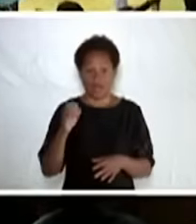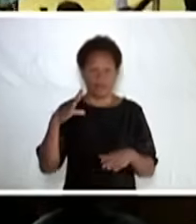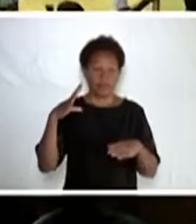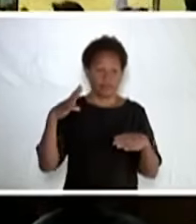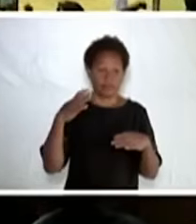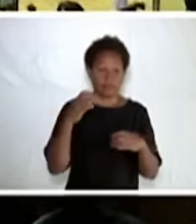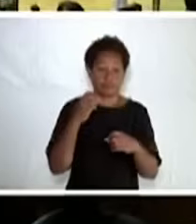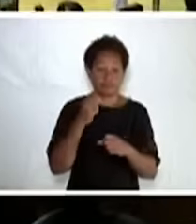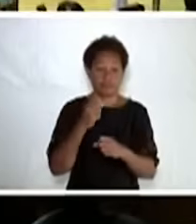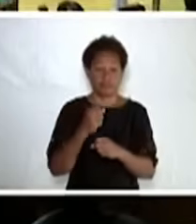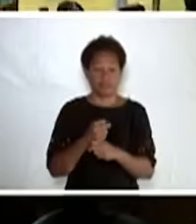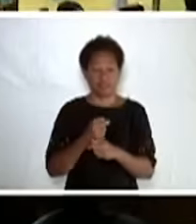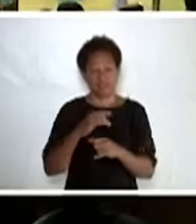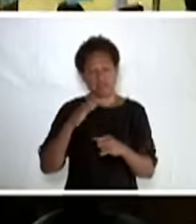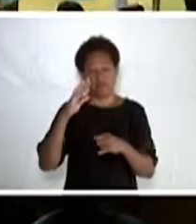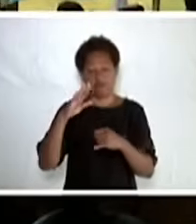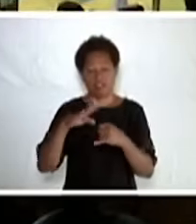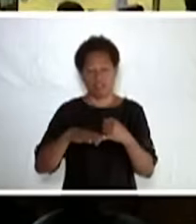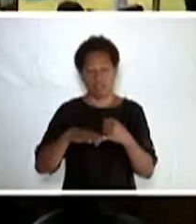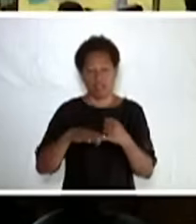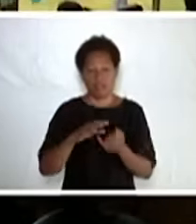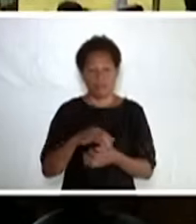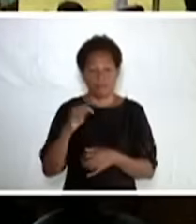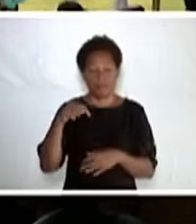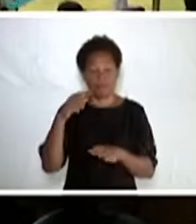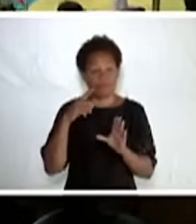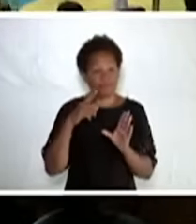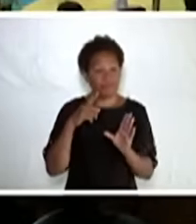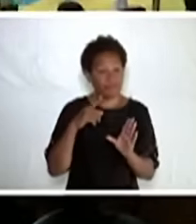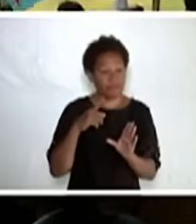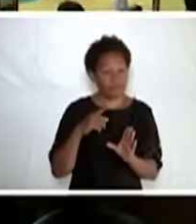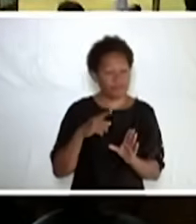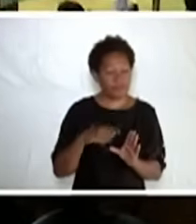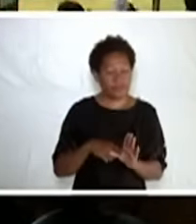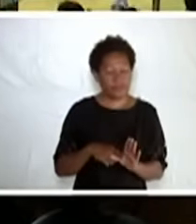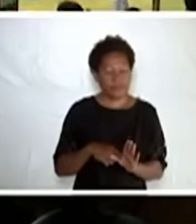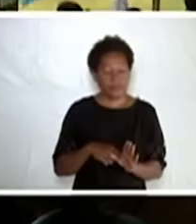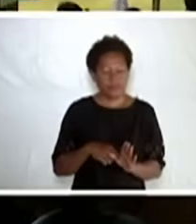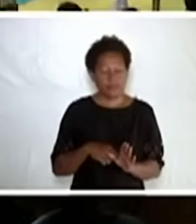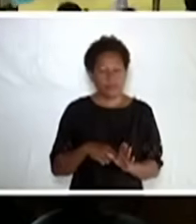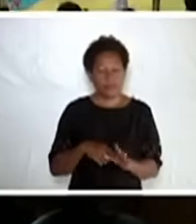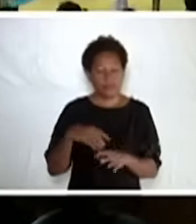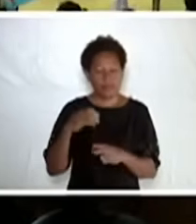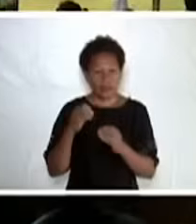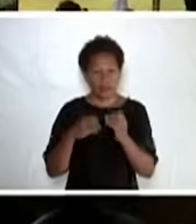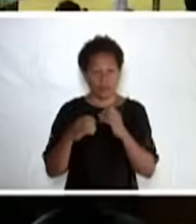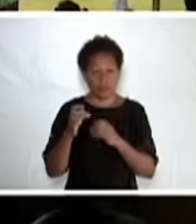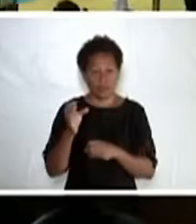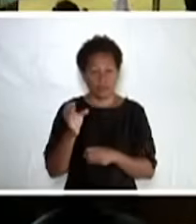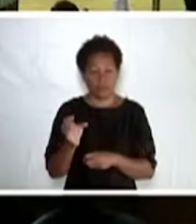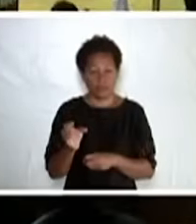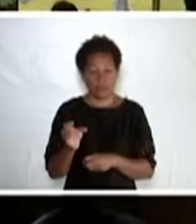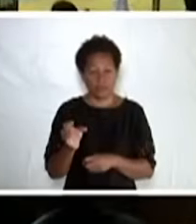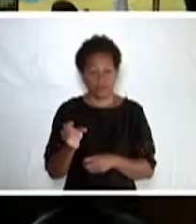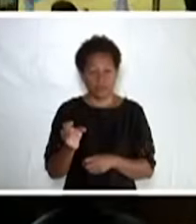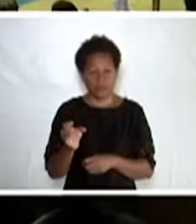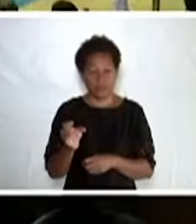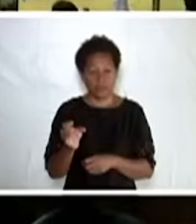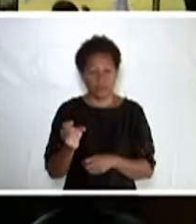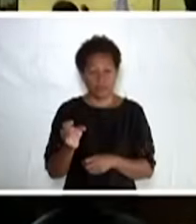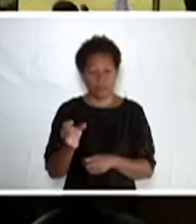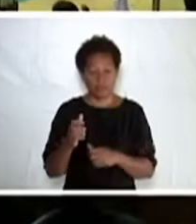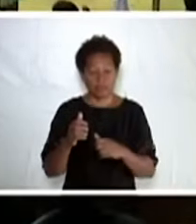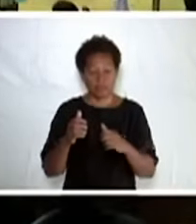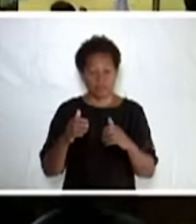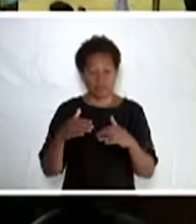to the reviewing officer. It is here that the reviewing officer would utter a few words of